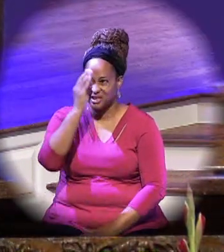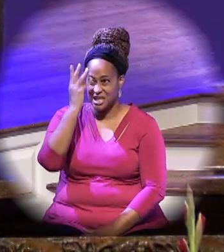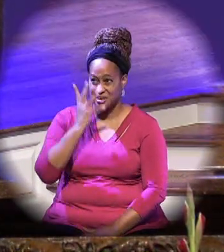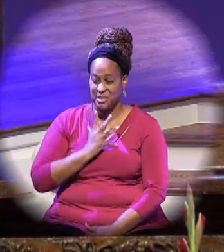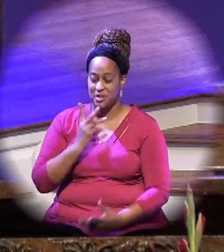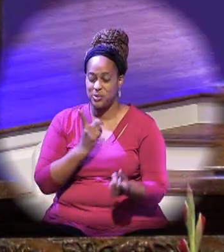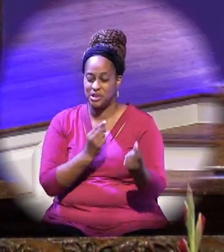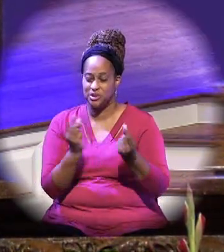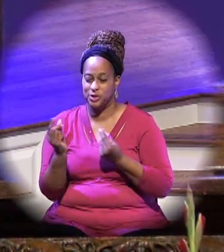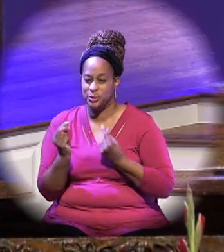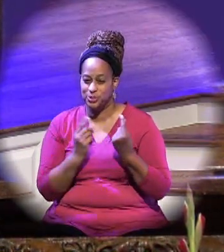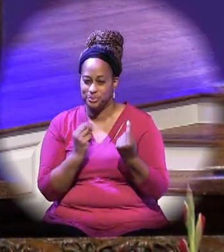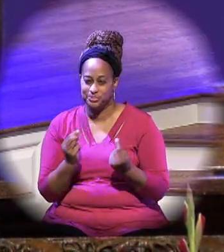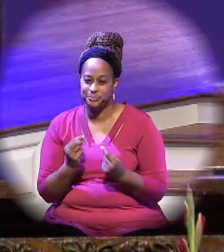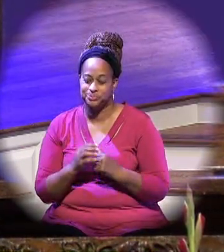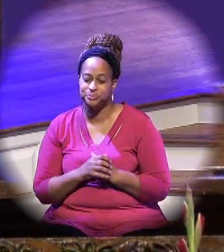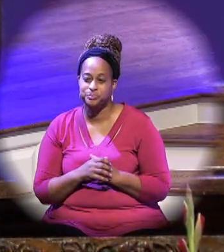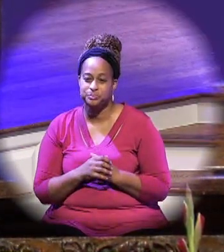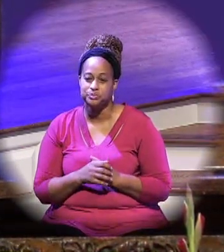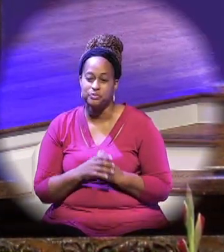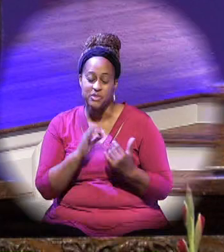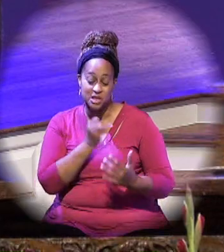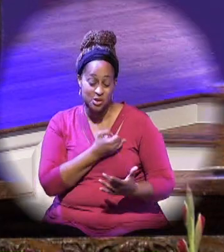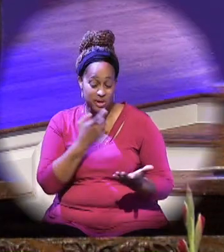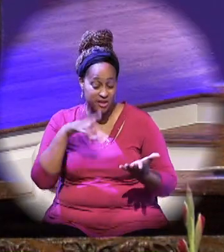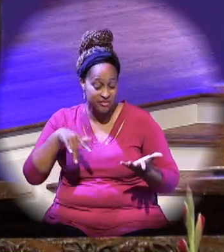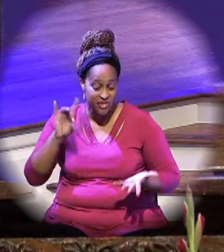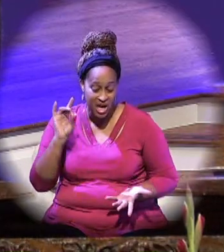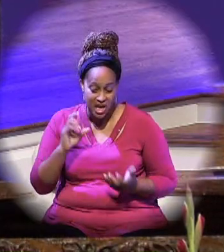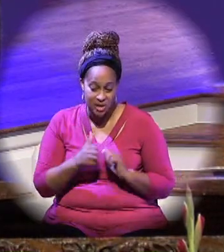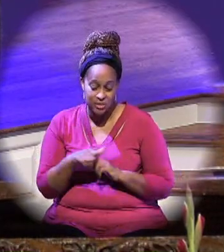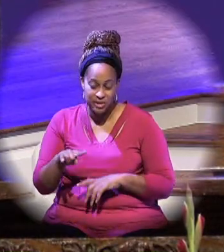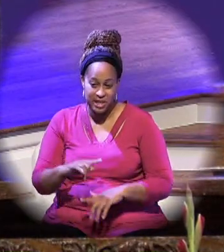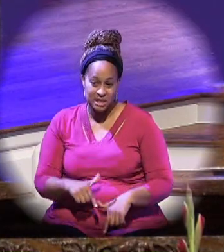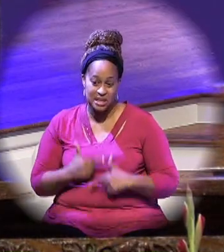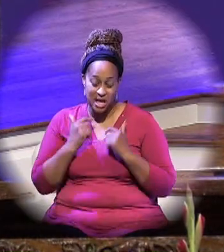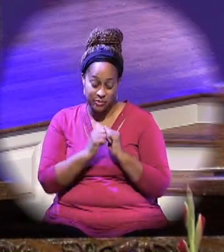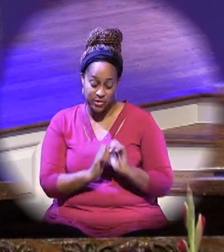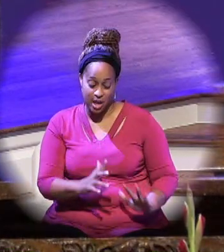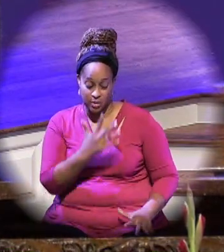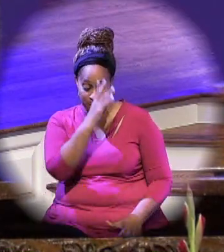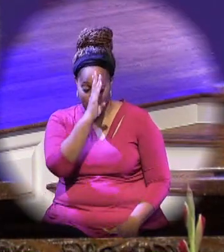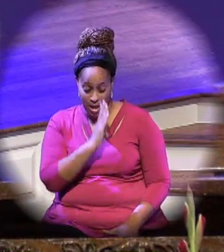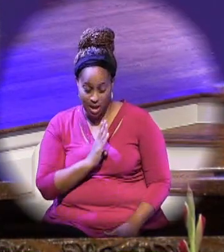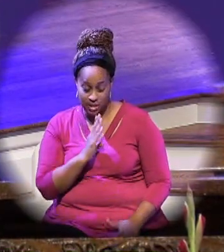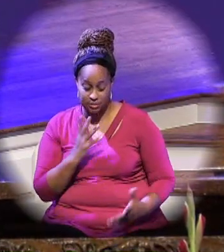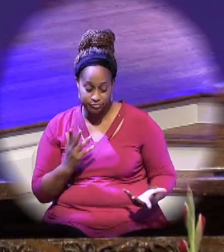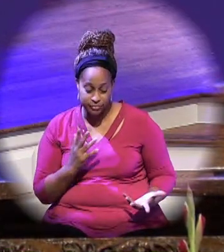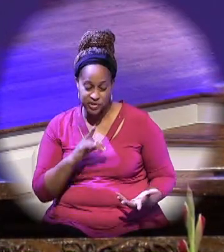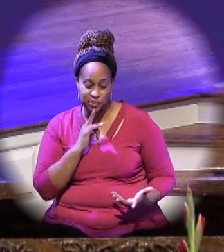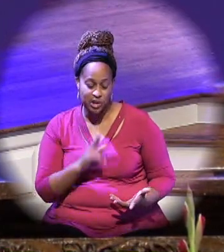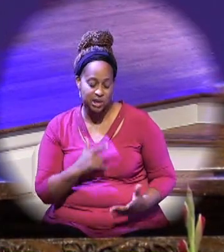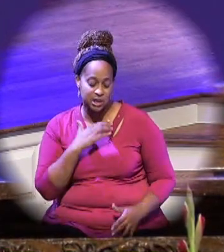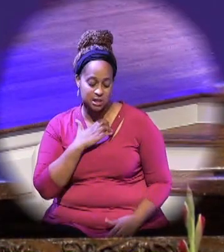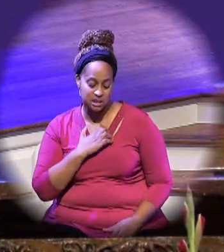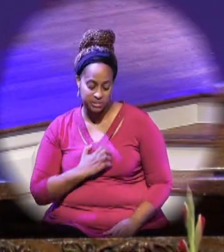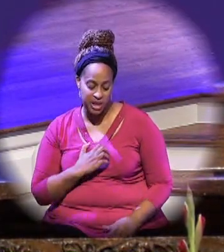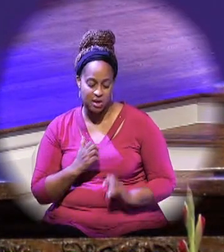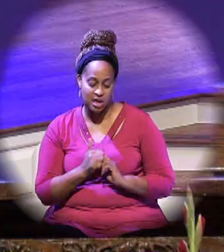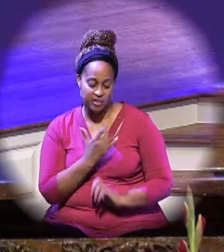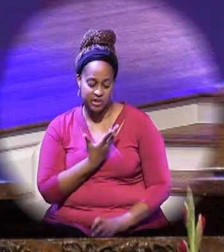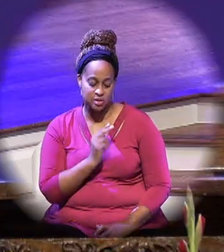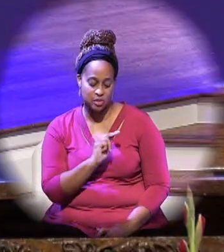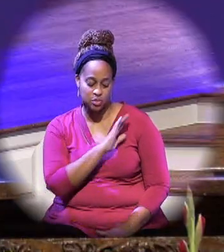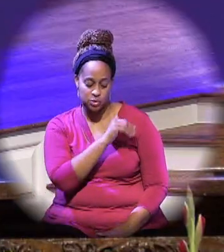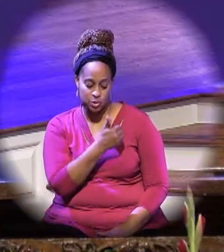to do. And yet what did he find when he found life without God? Really, the despair of his own